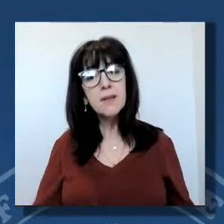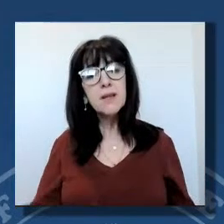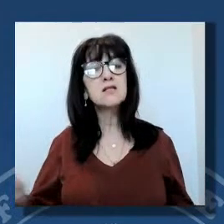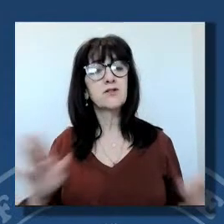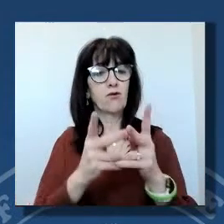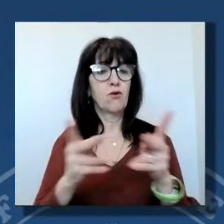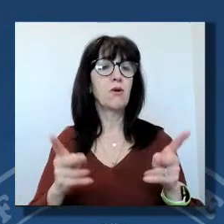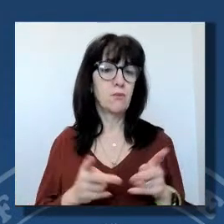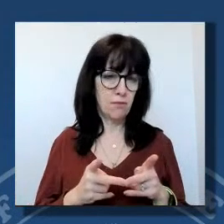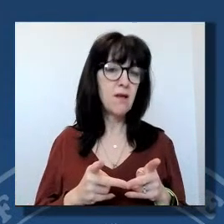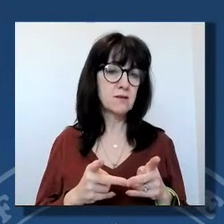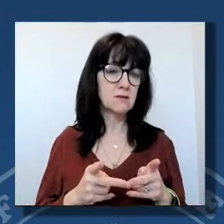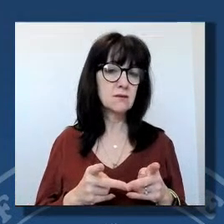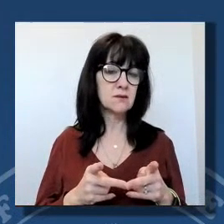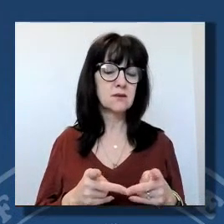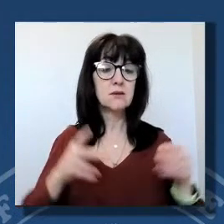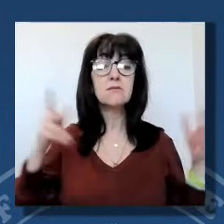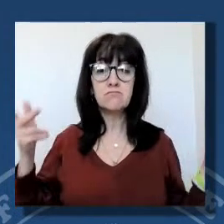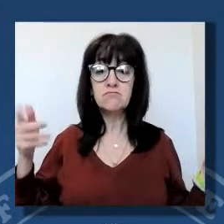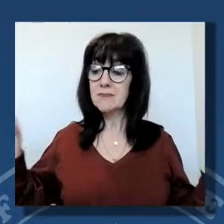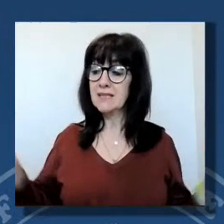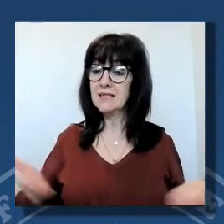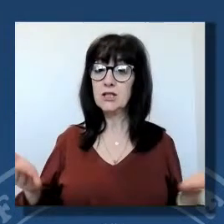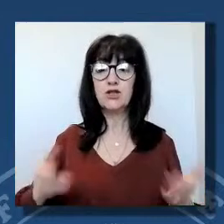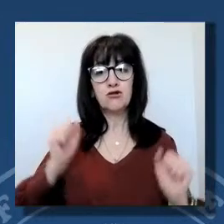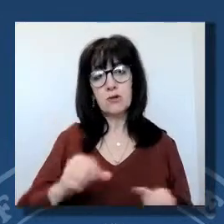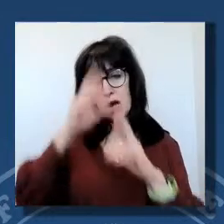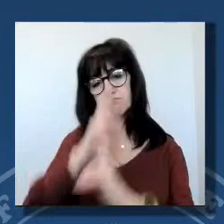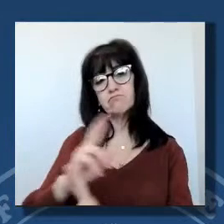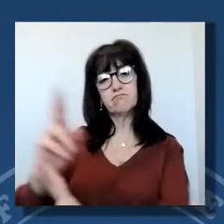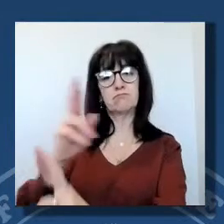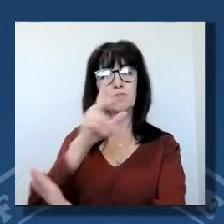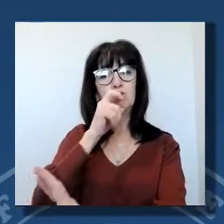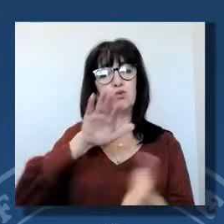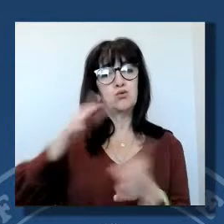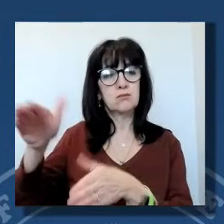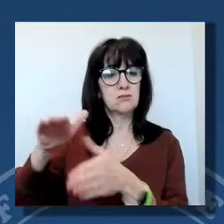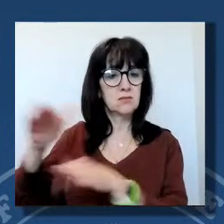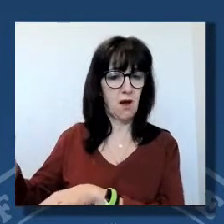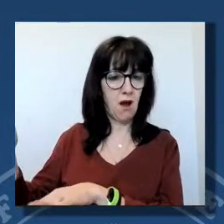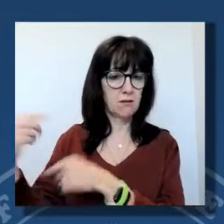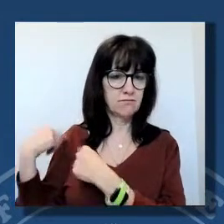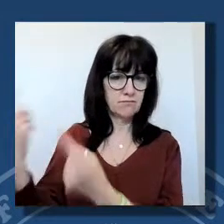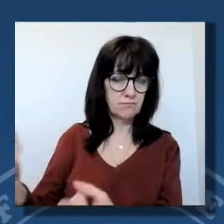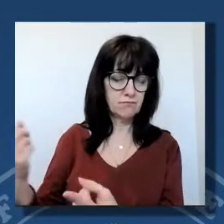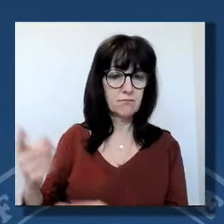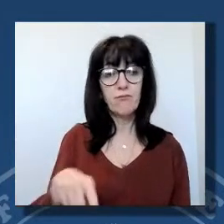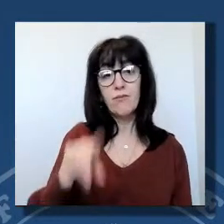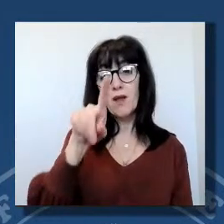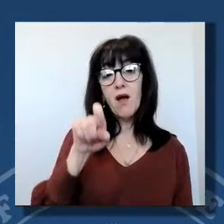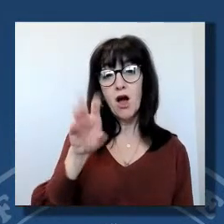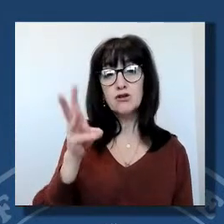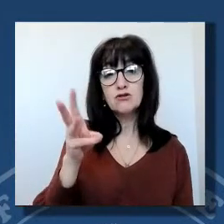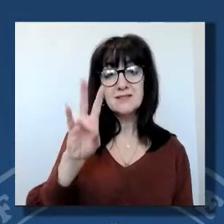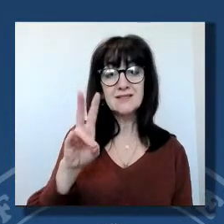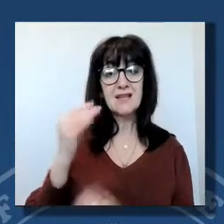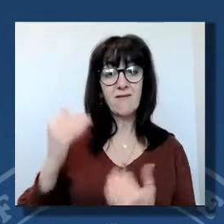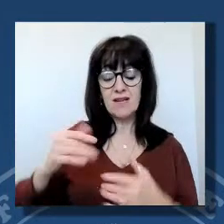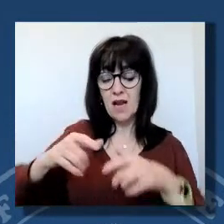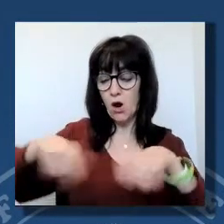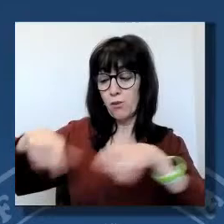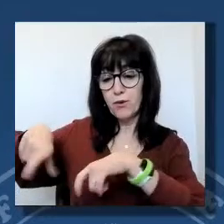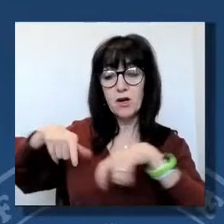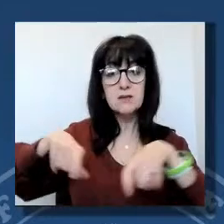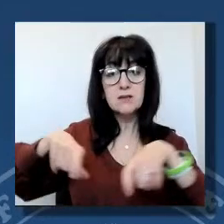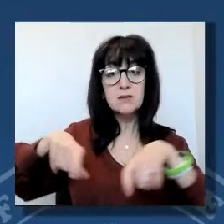tragically killed while traveling on our roads. There are currently 867 bricks engraved with names on the